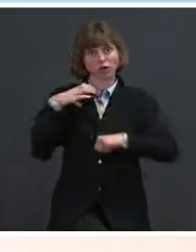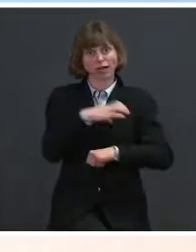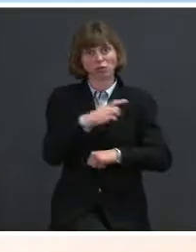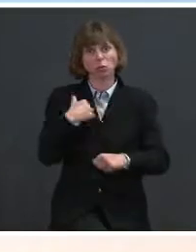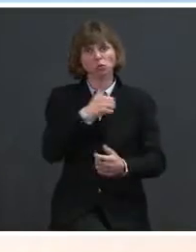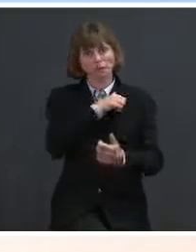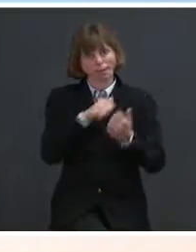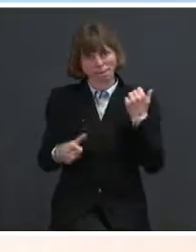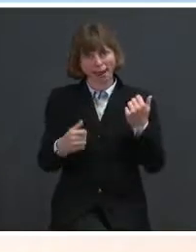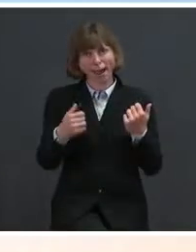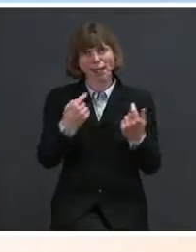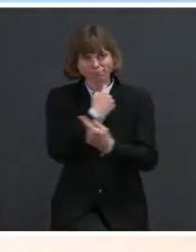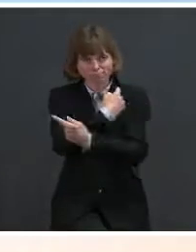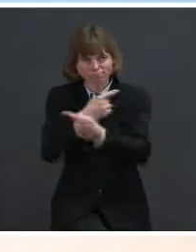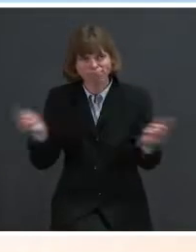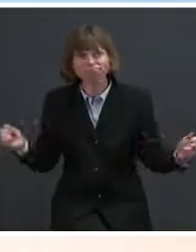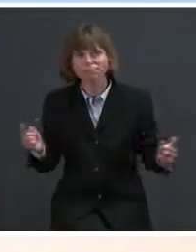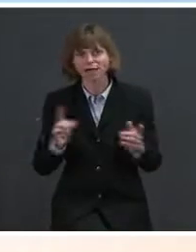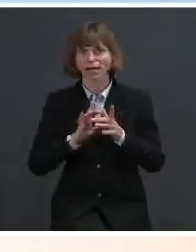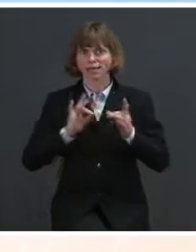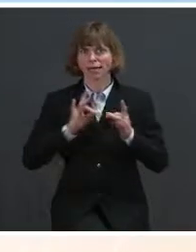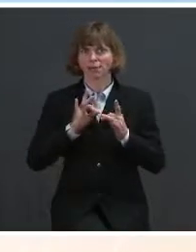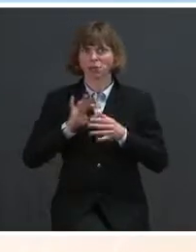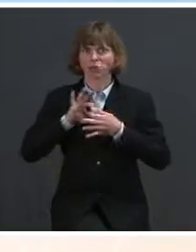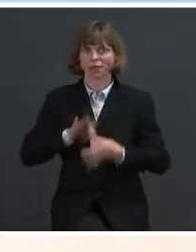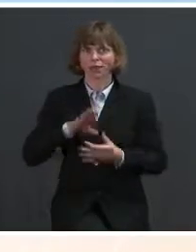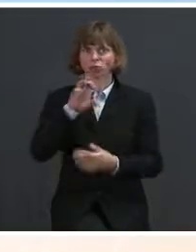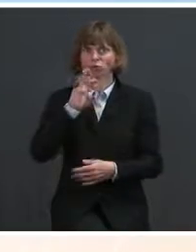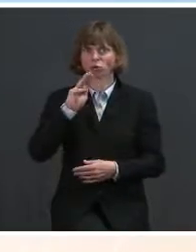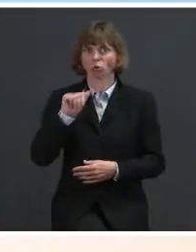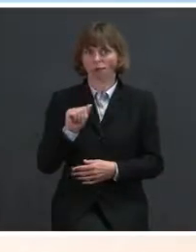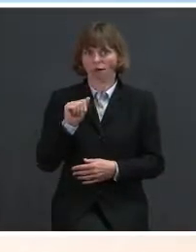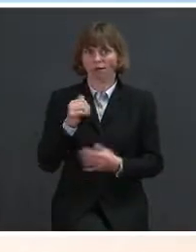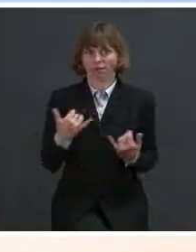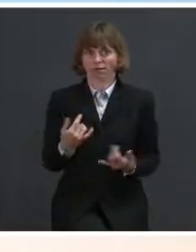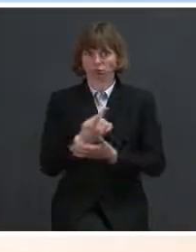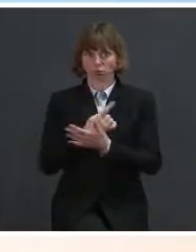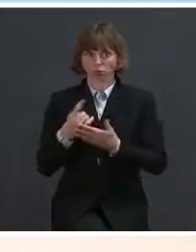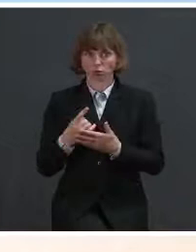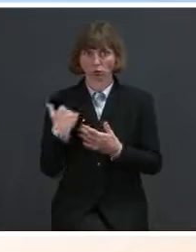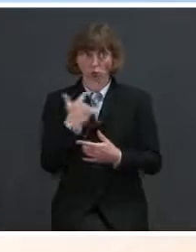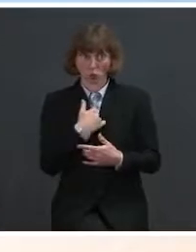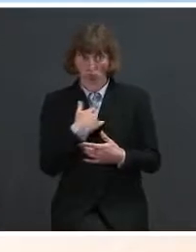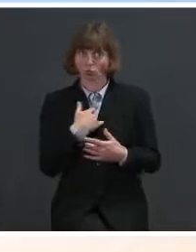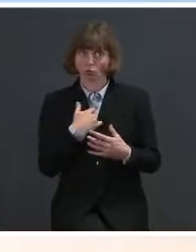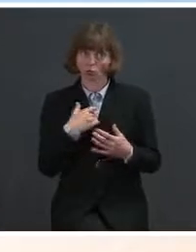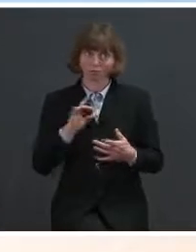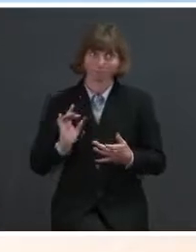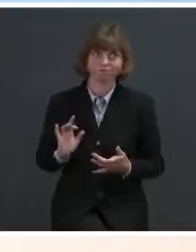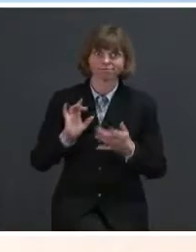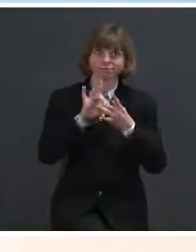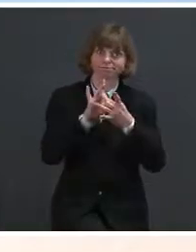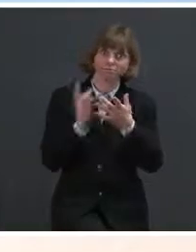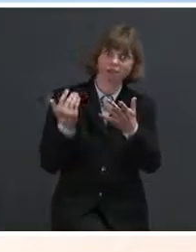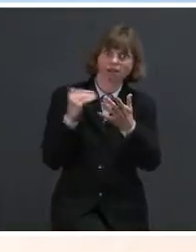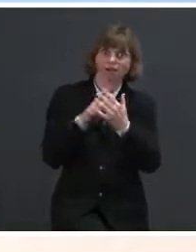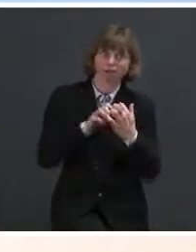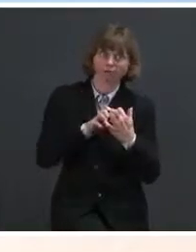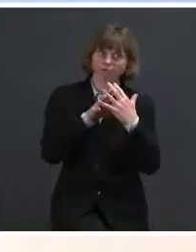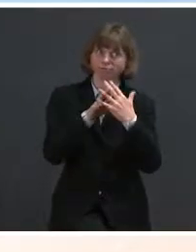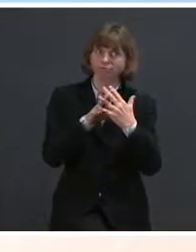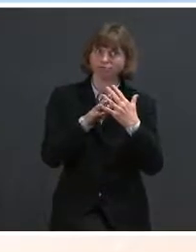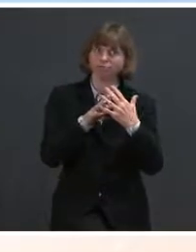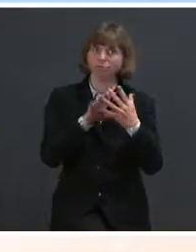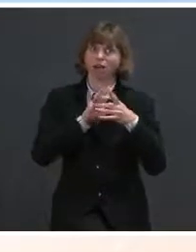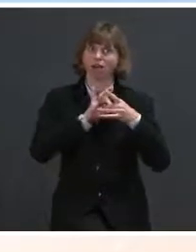Burma just this week. We've revitalized our alliances in Asia and Europe. Last week with the Europeans, we agreed to a pause